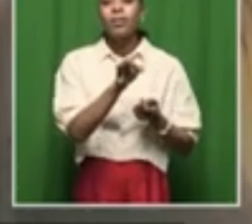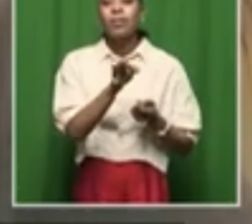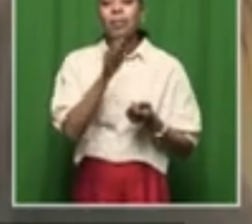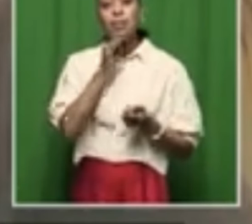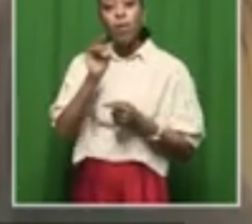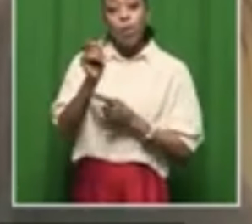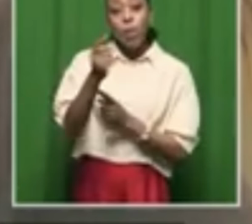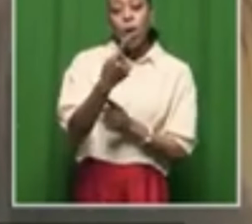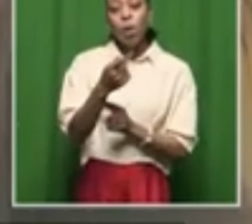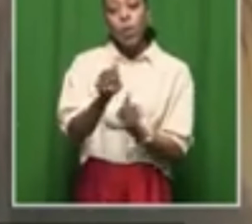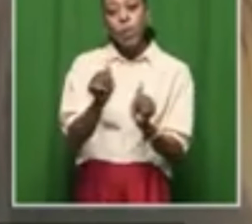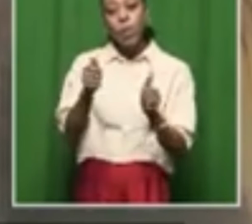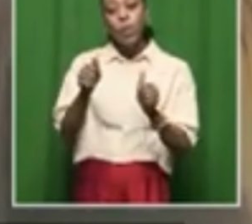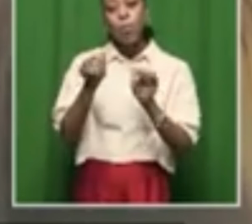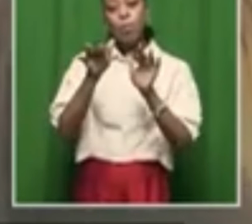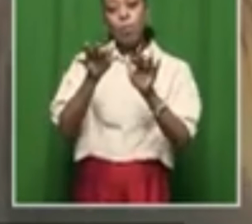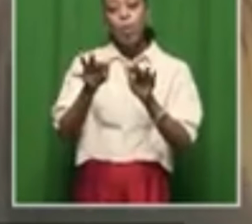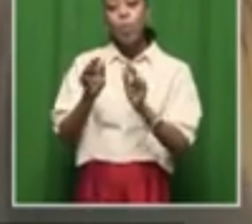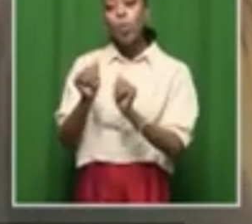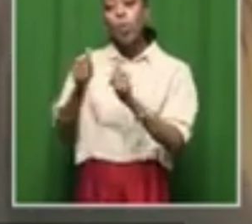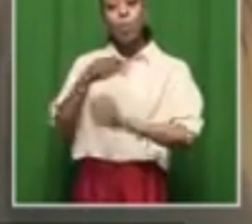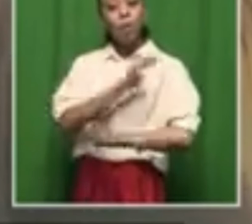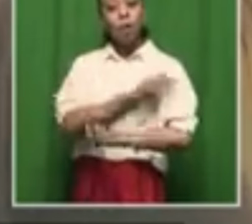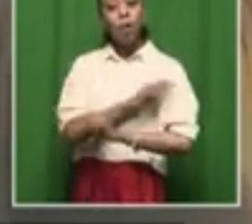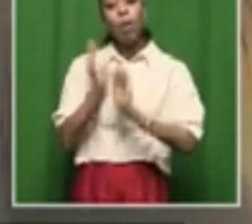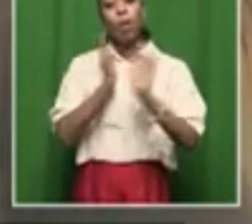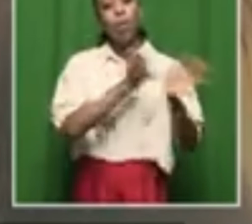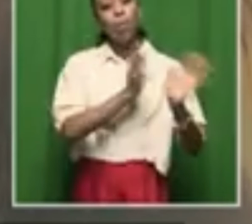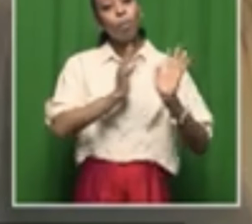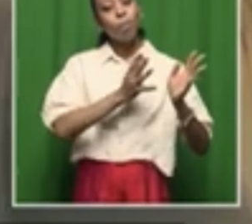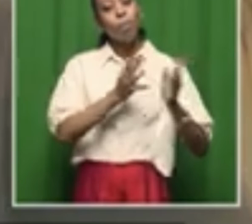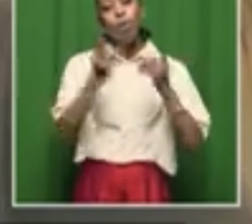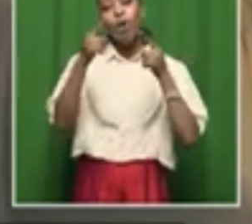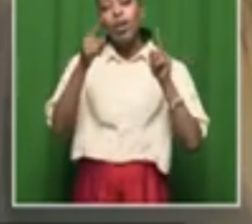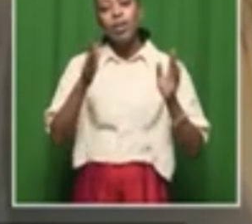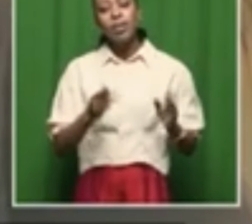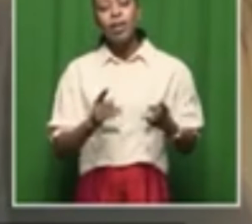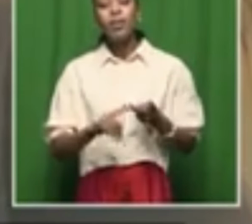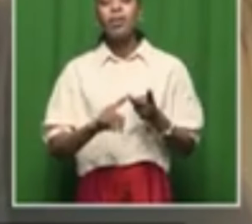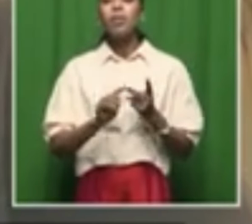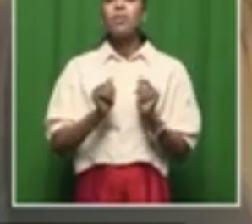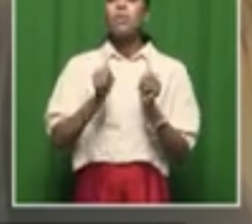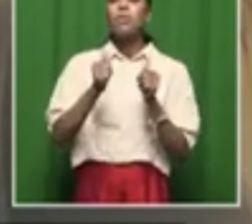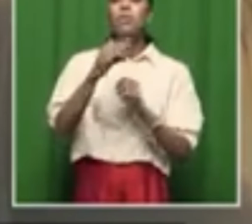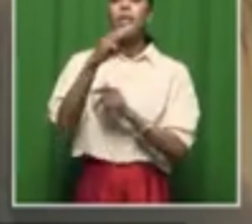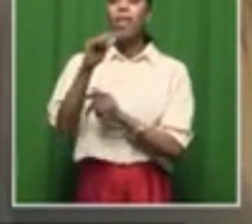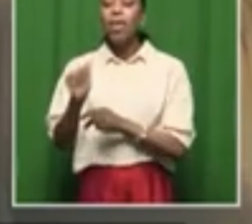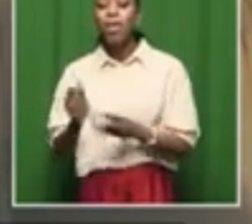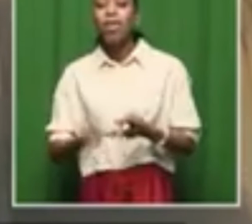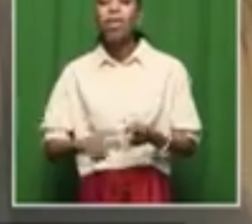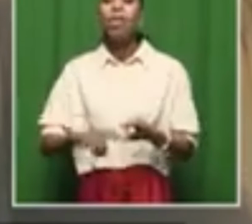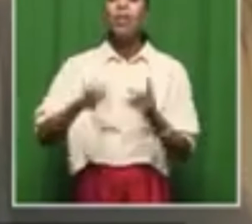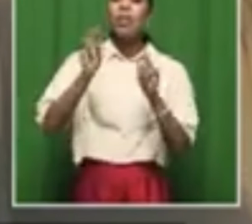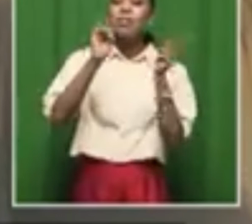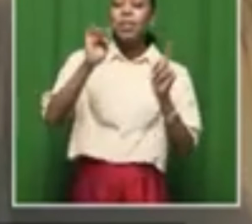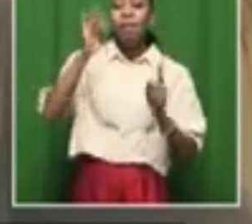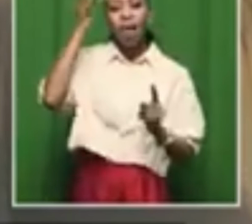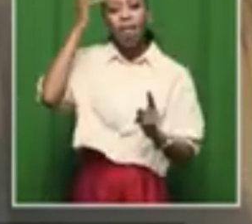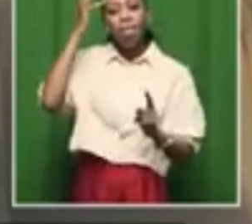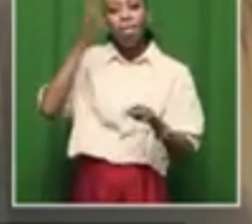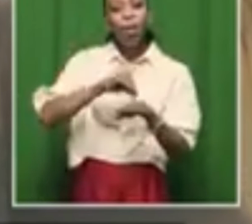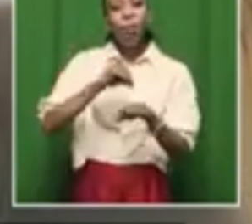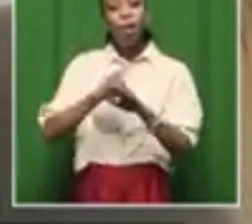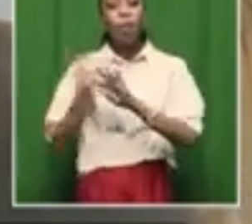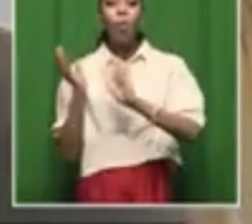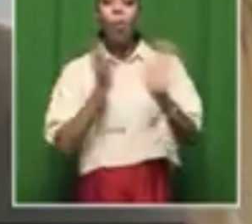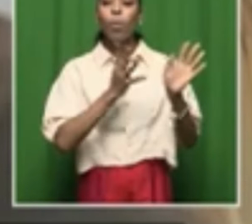the good people who are good managers will go there. The good auditors, the good CAs, the good specialists, they'll all go there